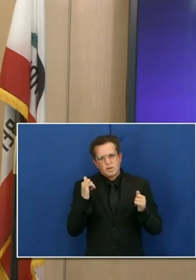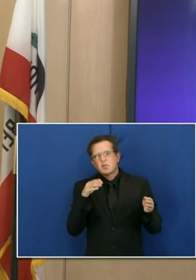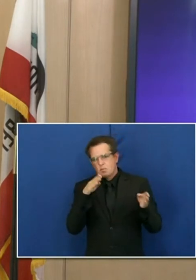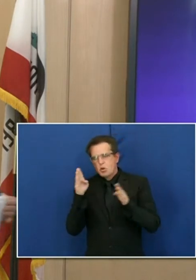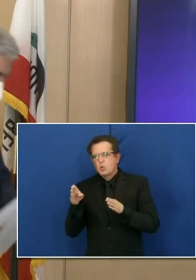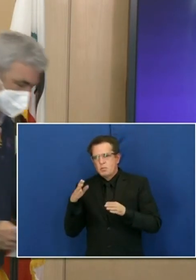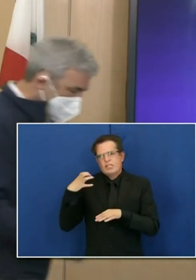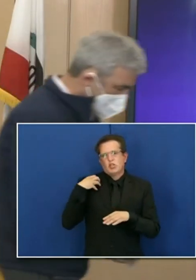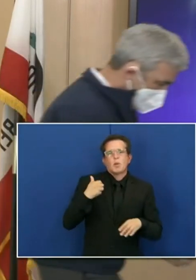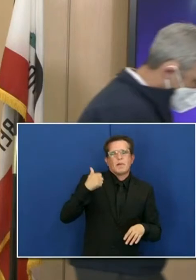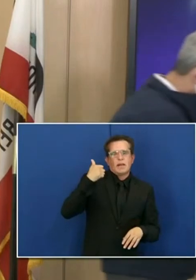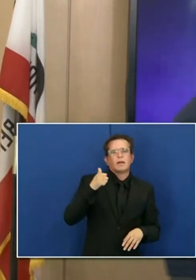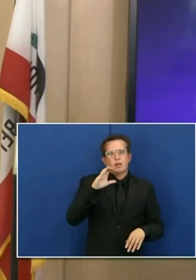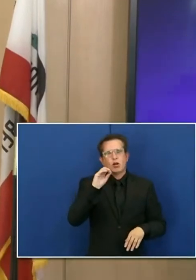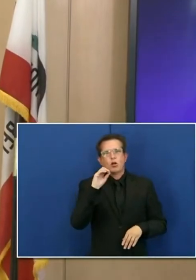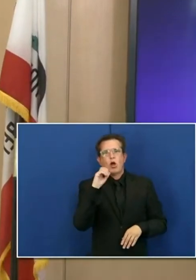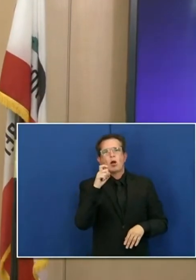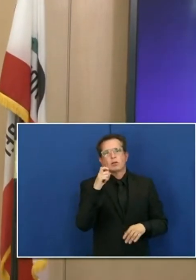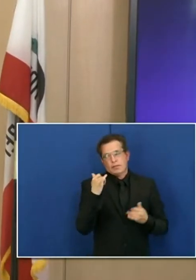Cox.